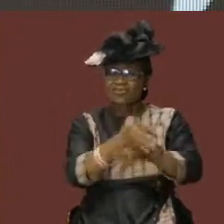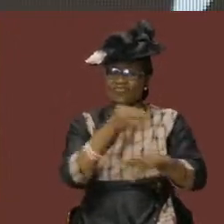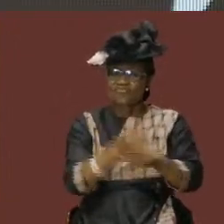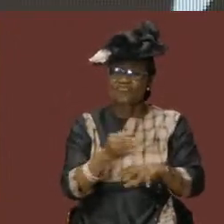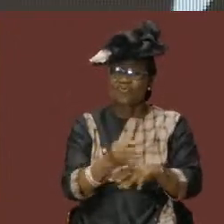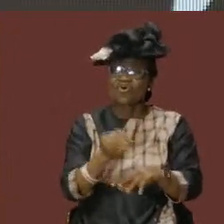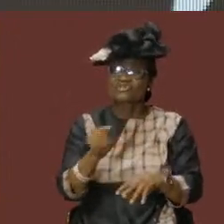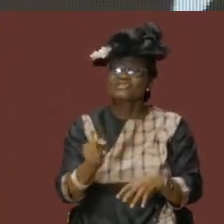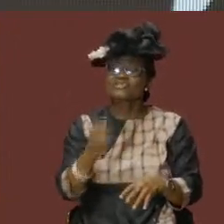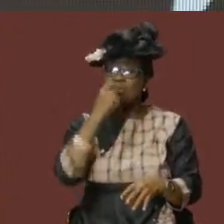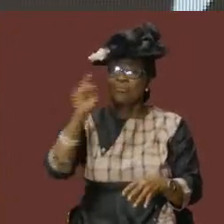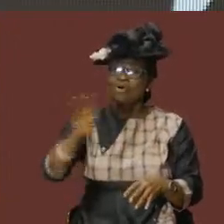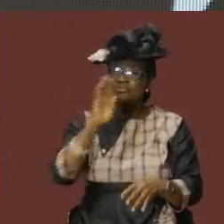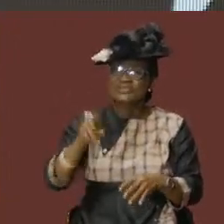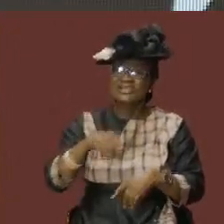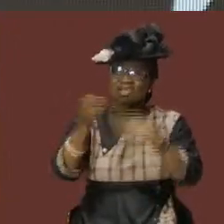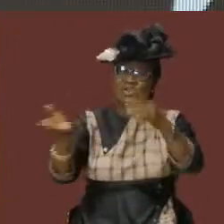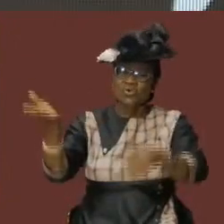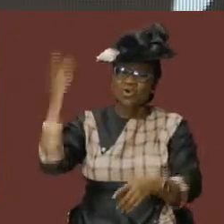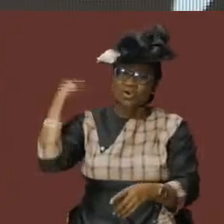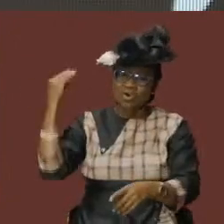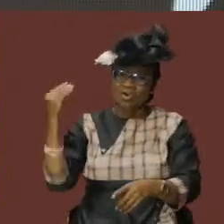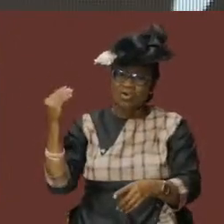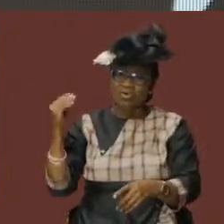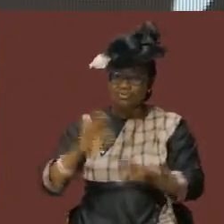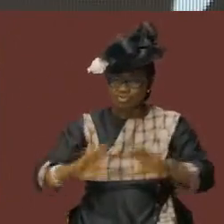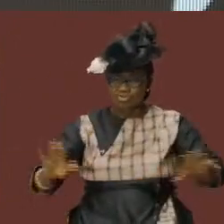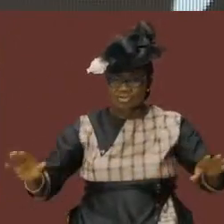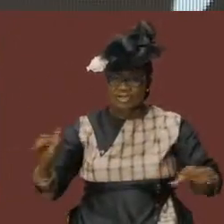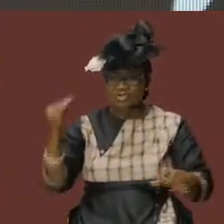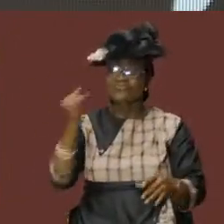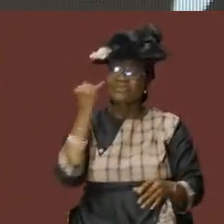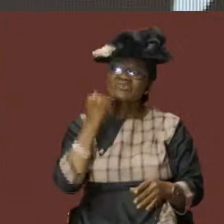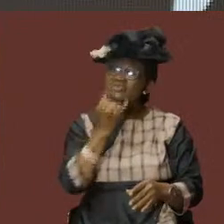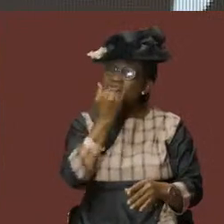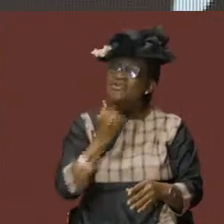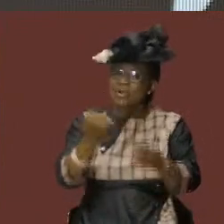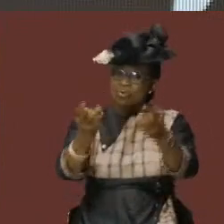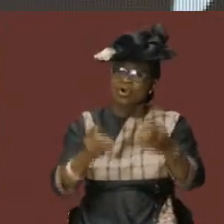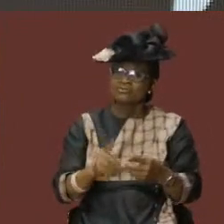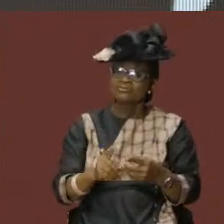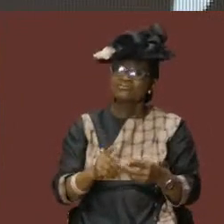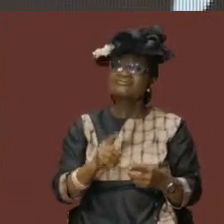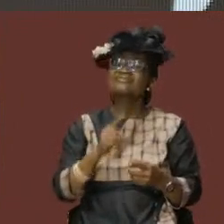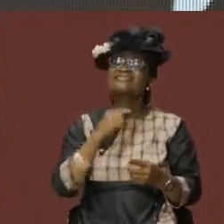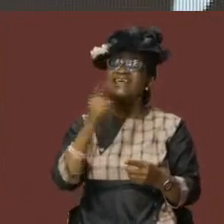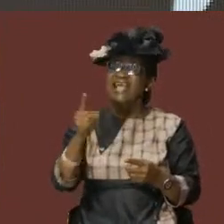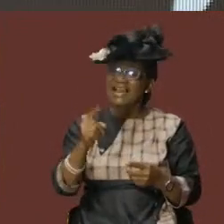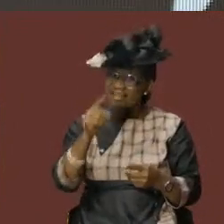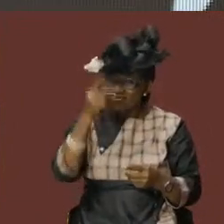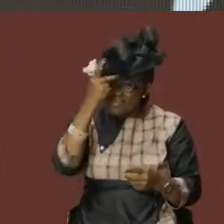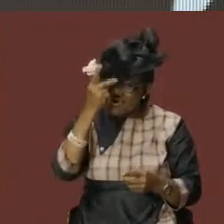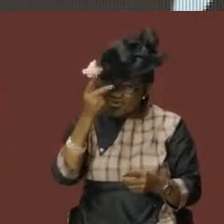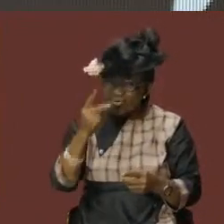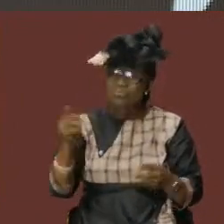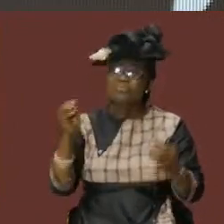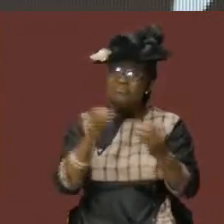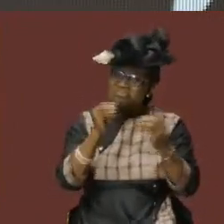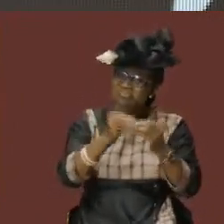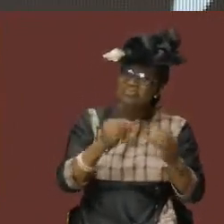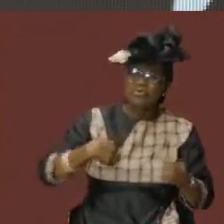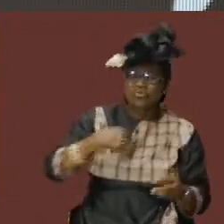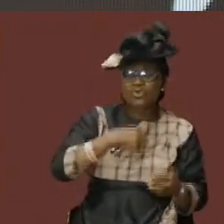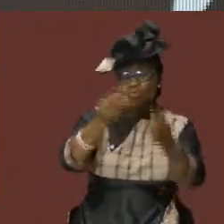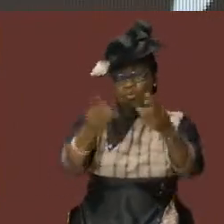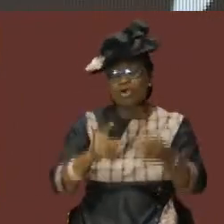The children of Israel have been telling Pharaoh again and again, we want to go and serve God.